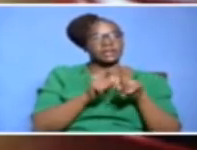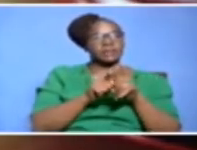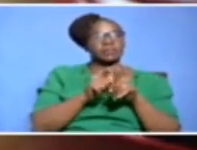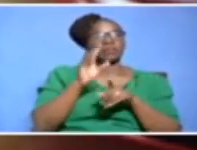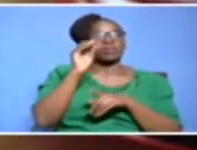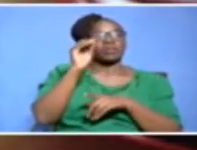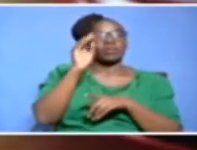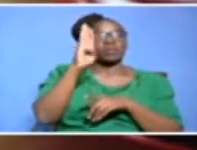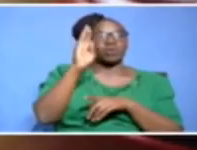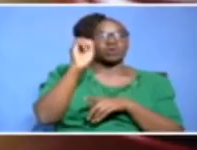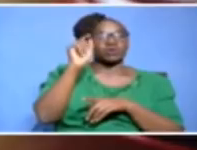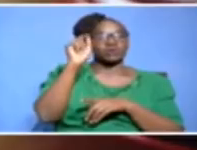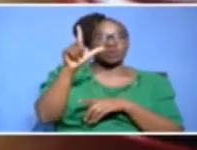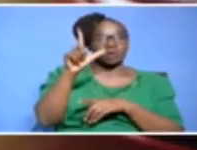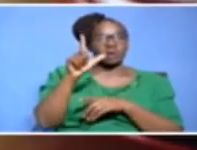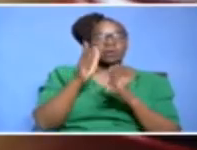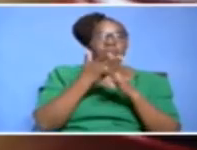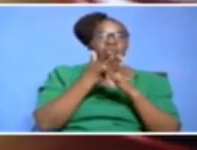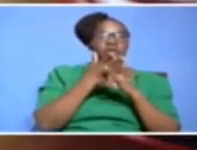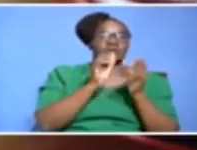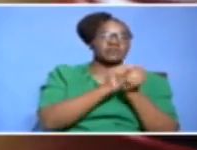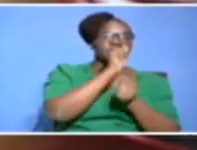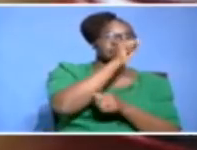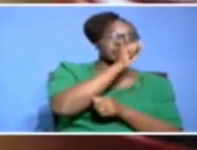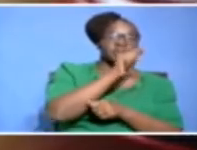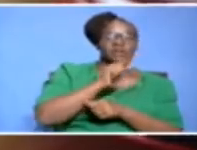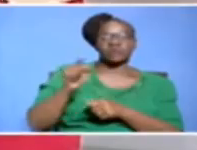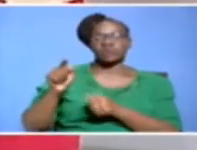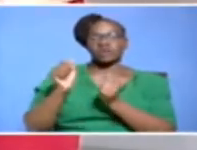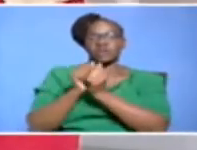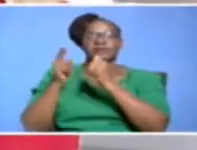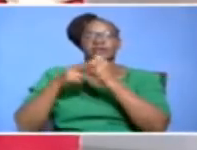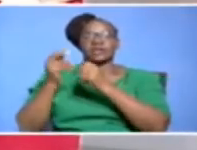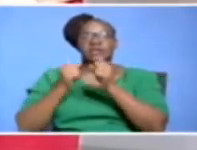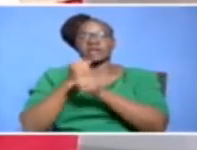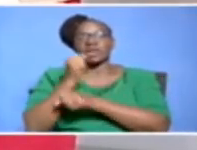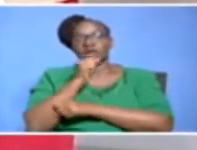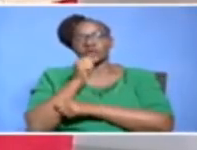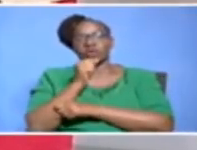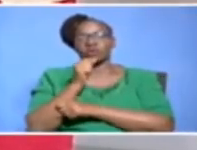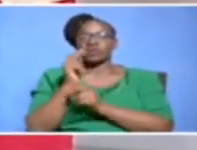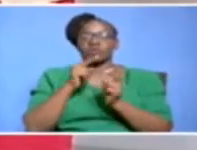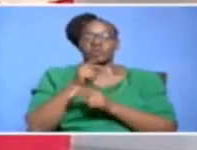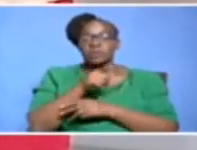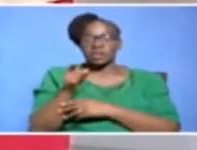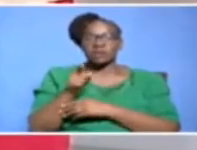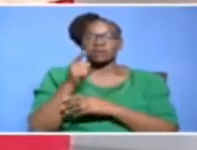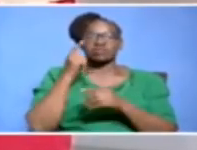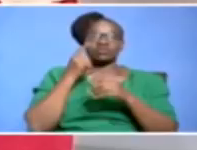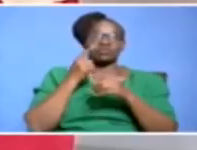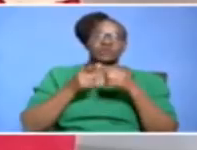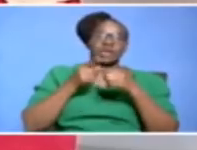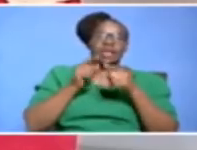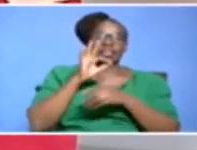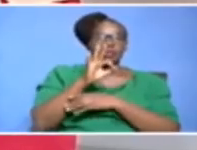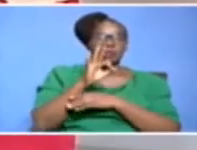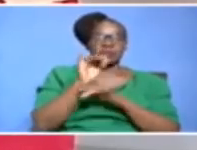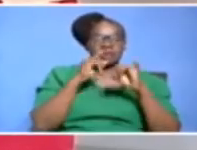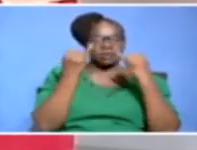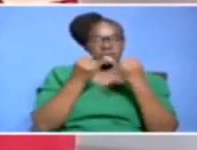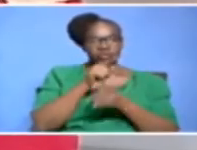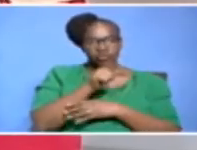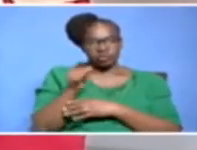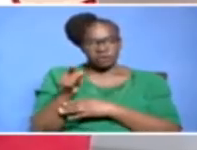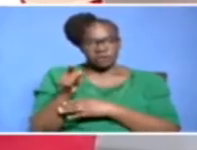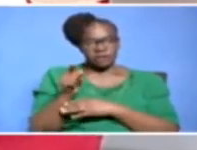for child convicts between the ages of 15 and 17. They usually serve 3 years in this institution. There are